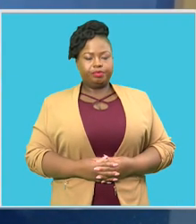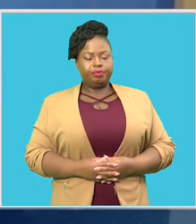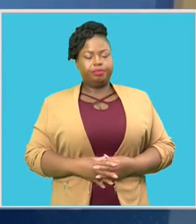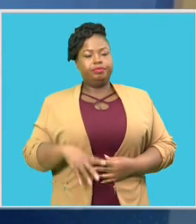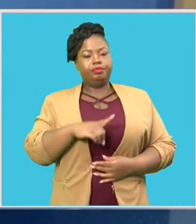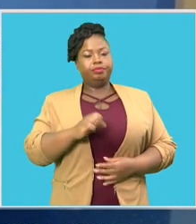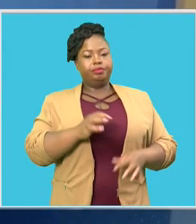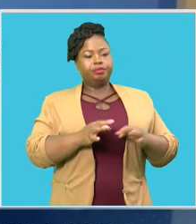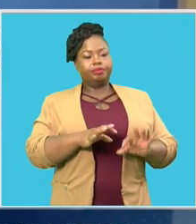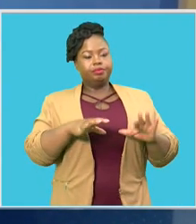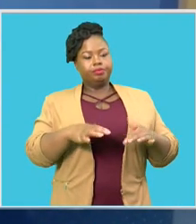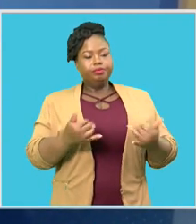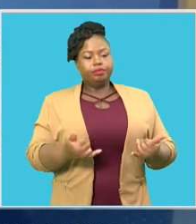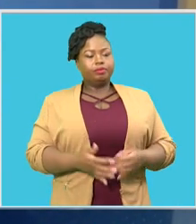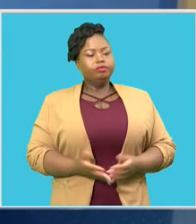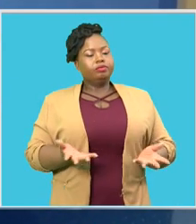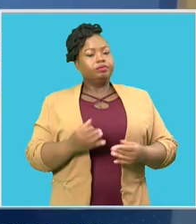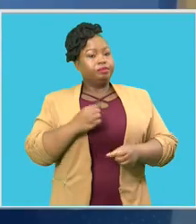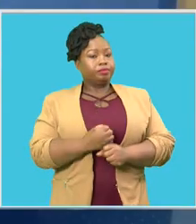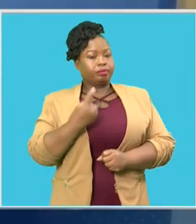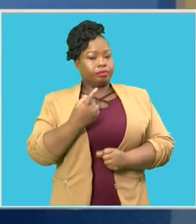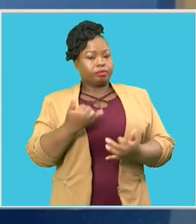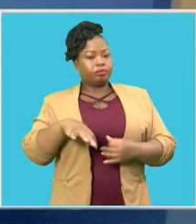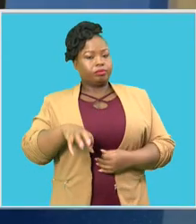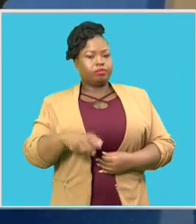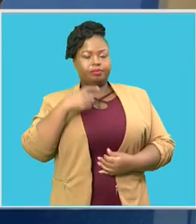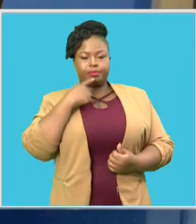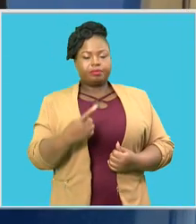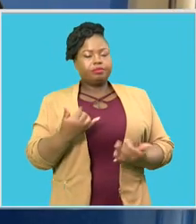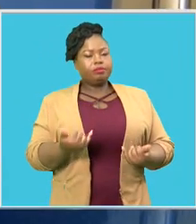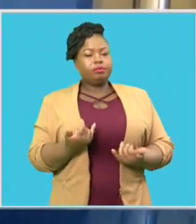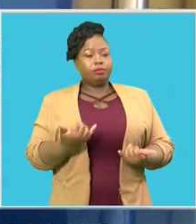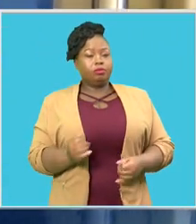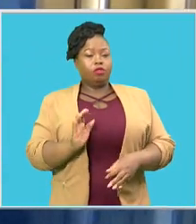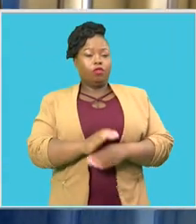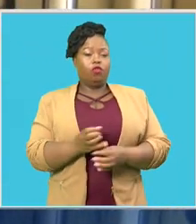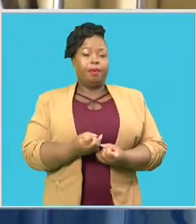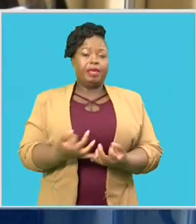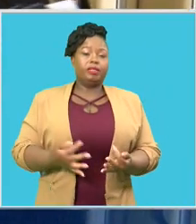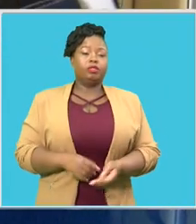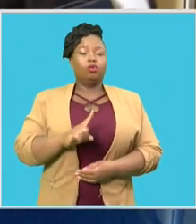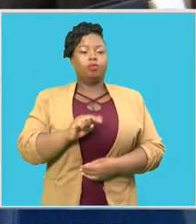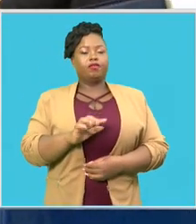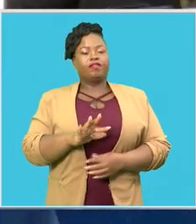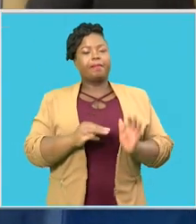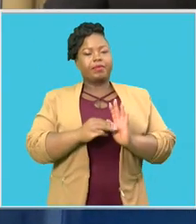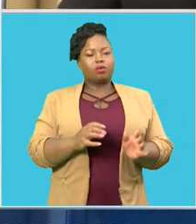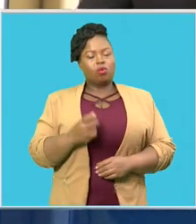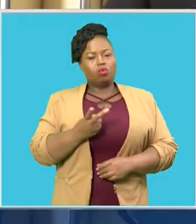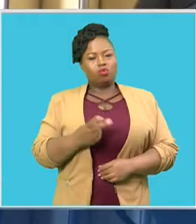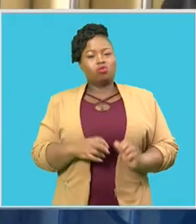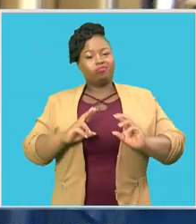Iqembu le-Democratic Alliance esifundazweni saseGauteng lithi ingaphezu kukamashumi amahlanu imibiko